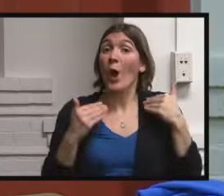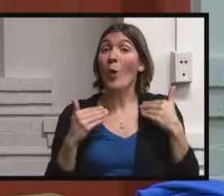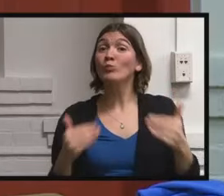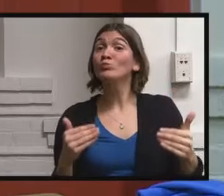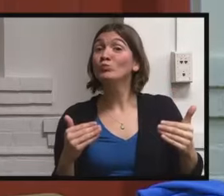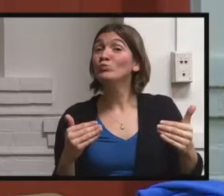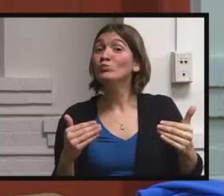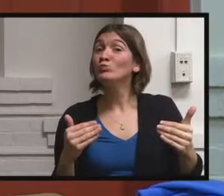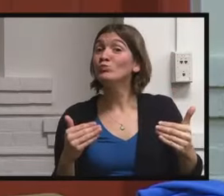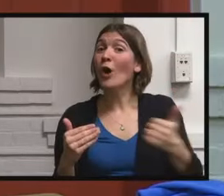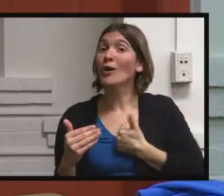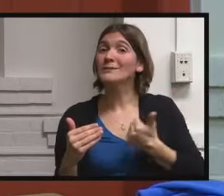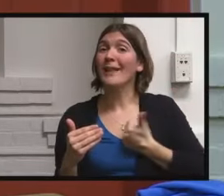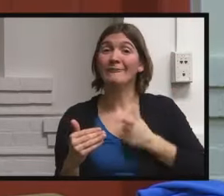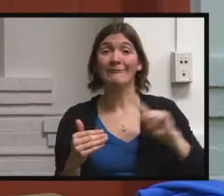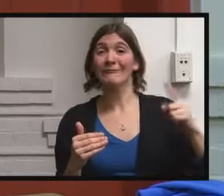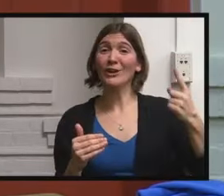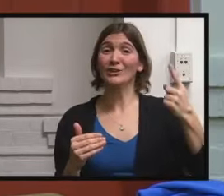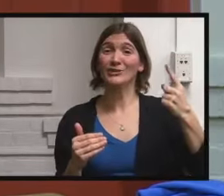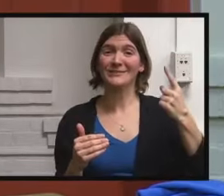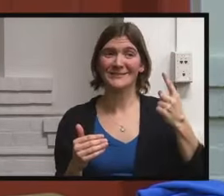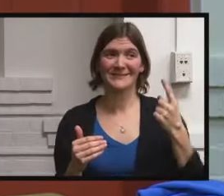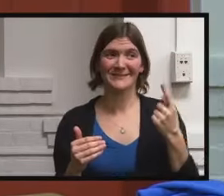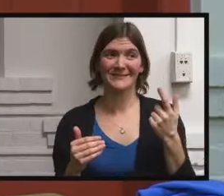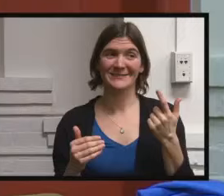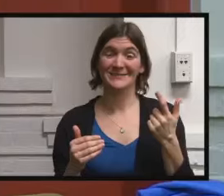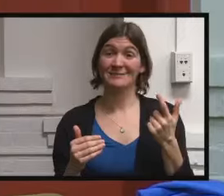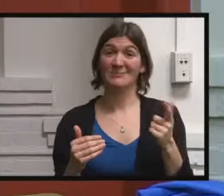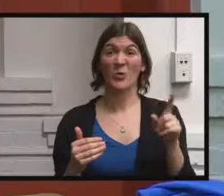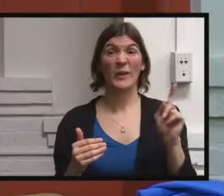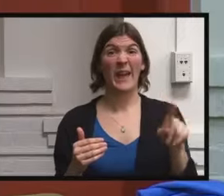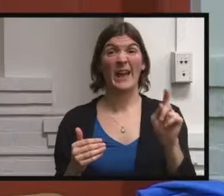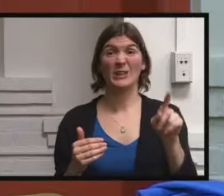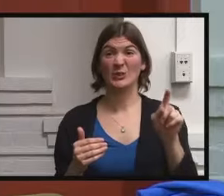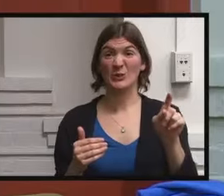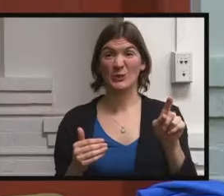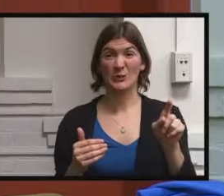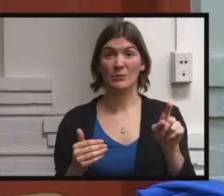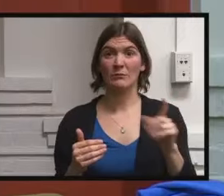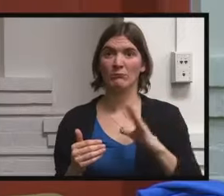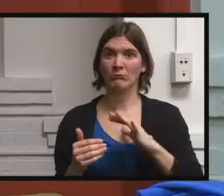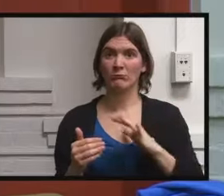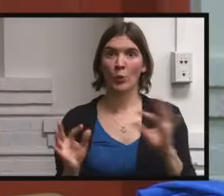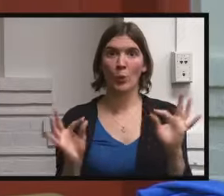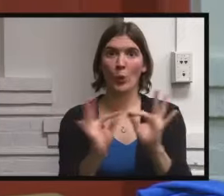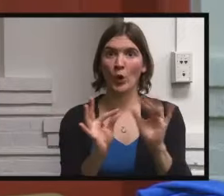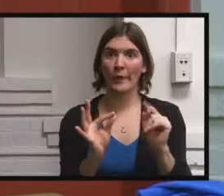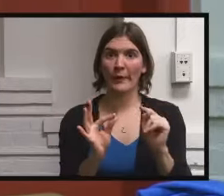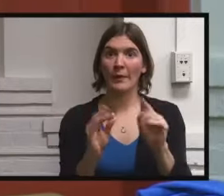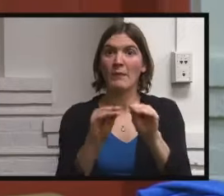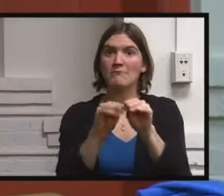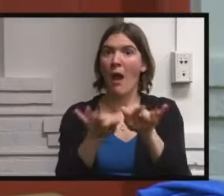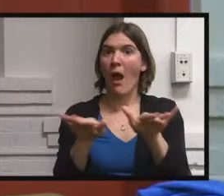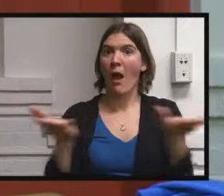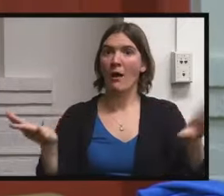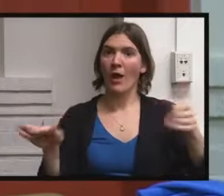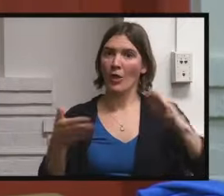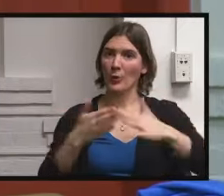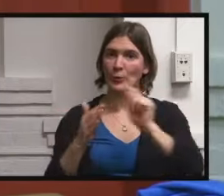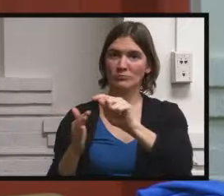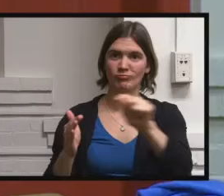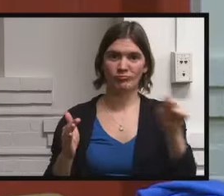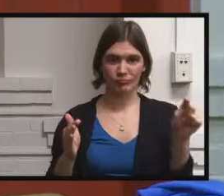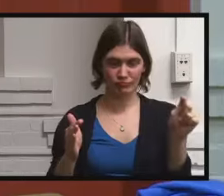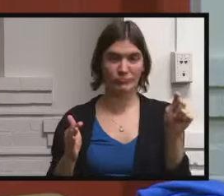in this area. And it was a very necessary program, and I think it's really served the community well.